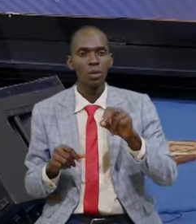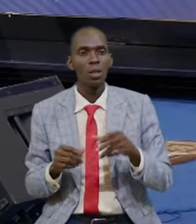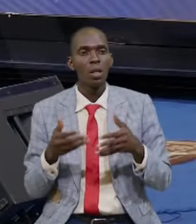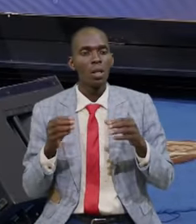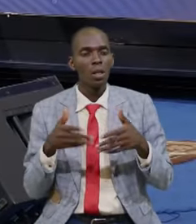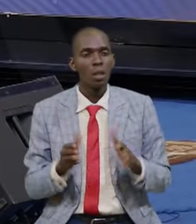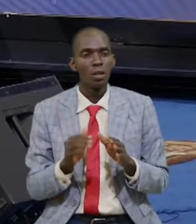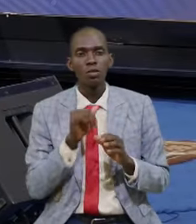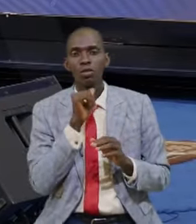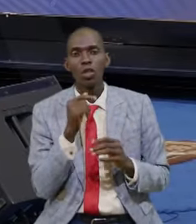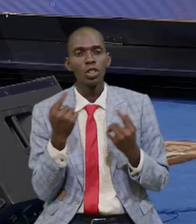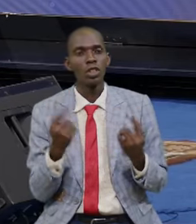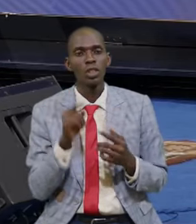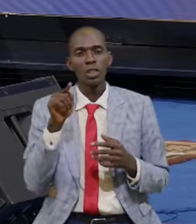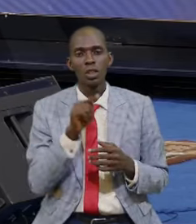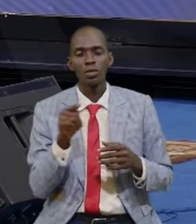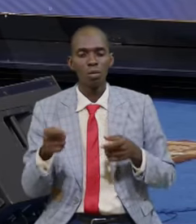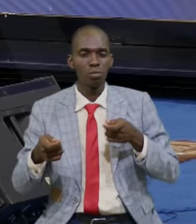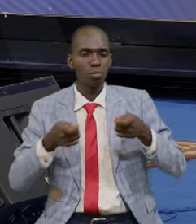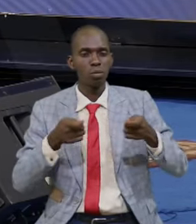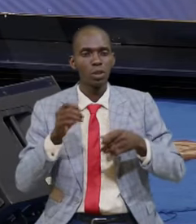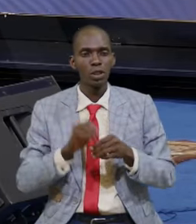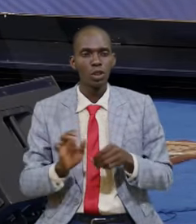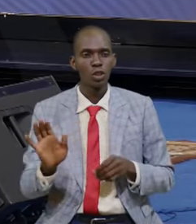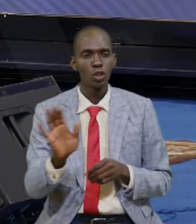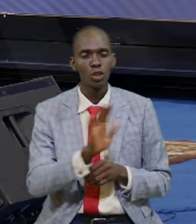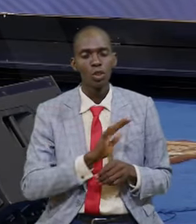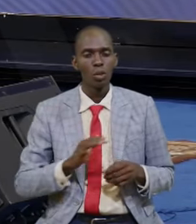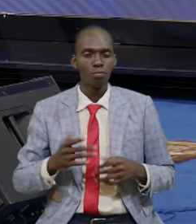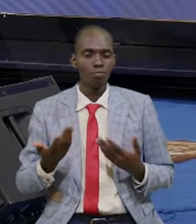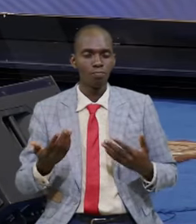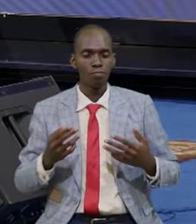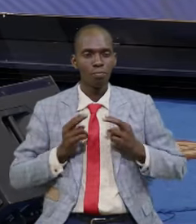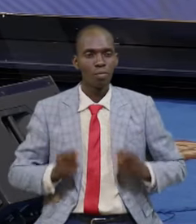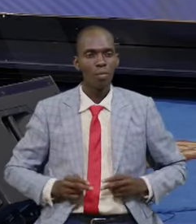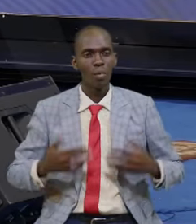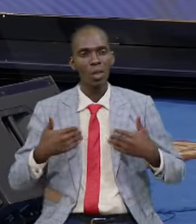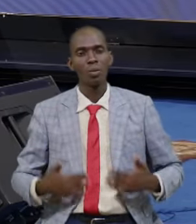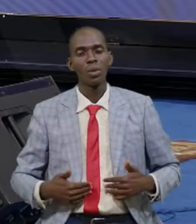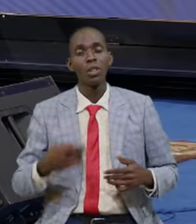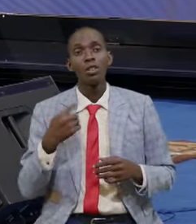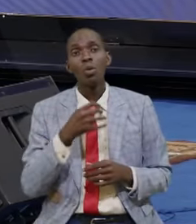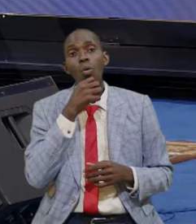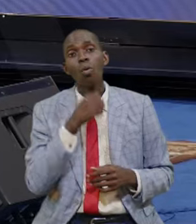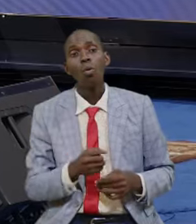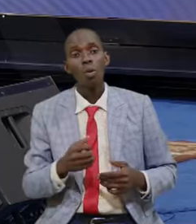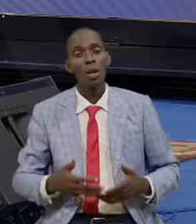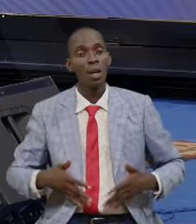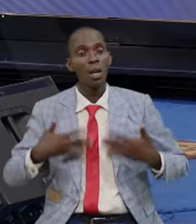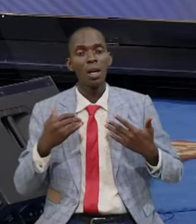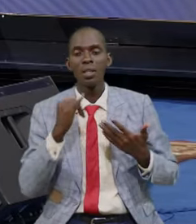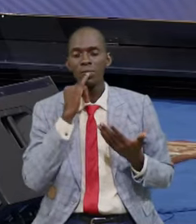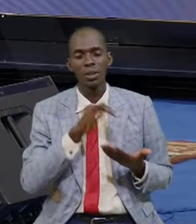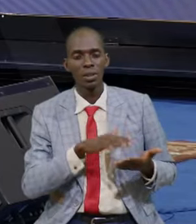sin therefore reign in your mortal body. The old life is dead. Old